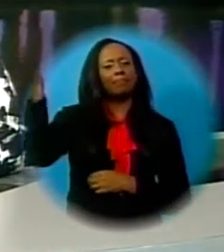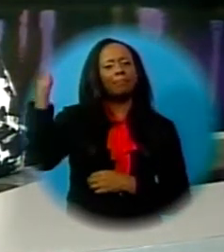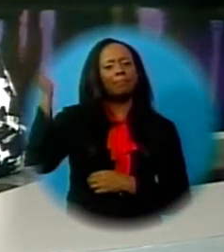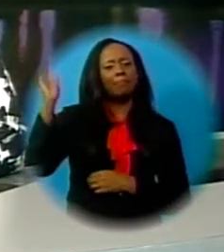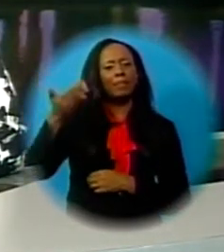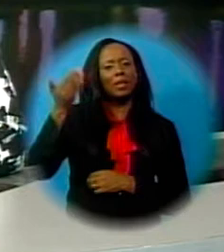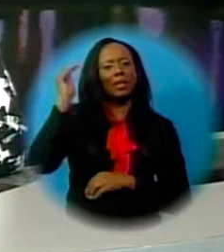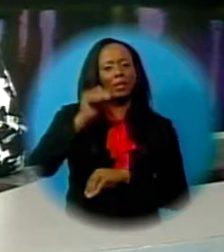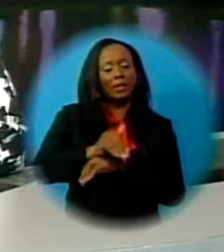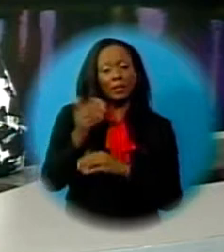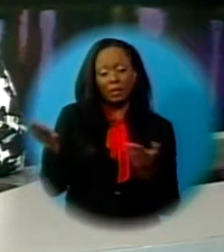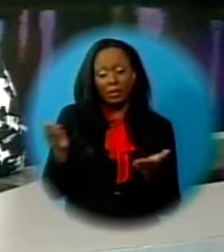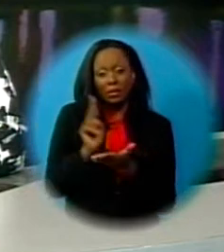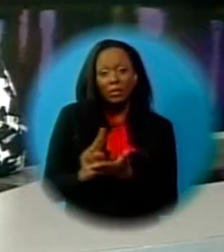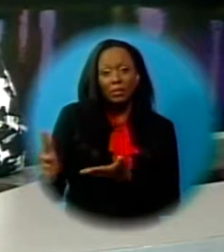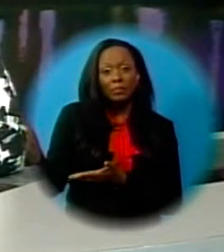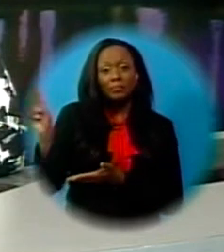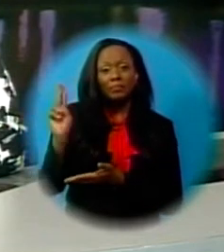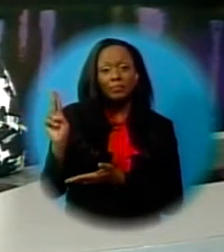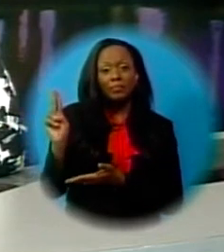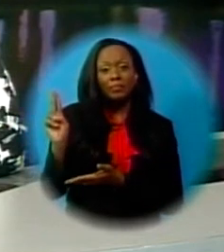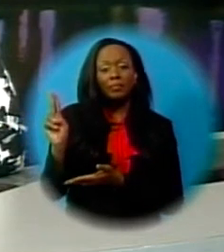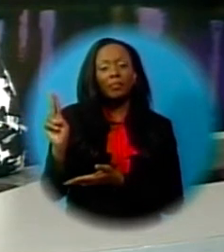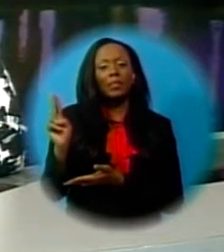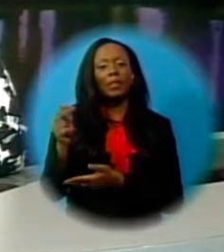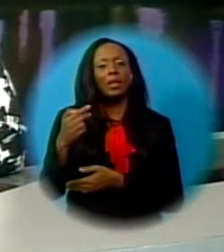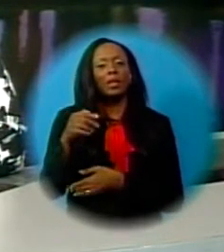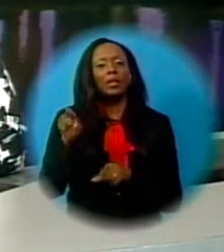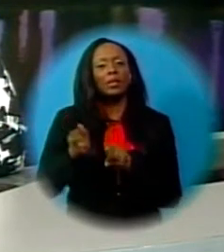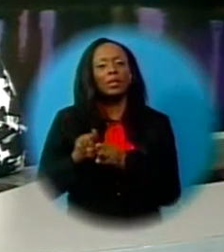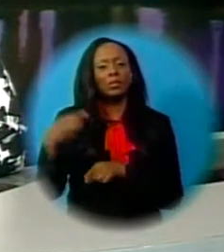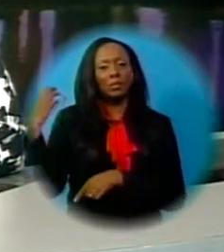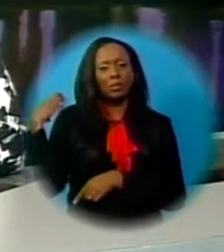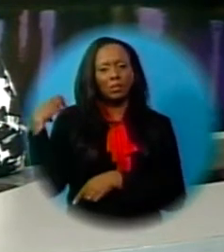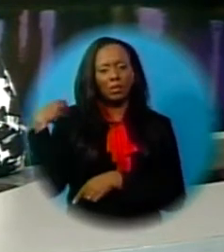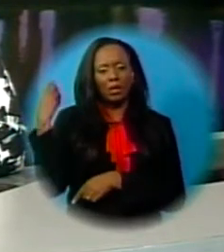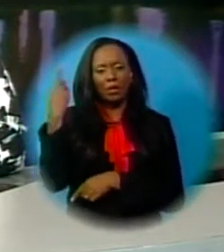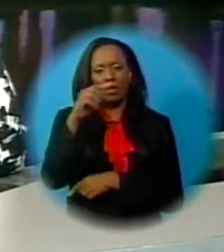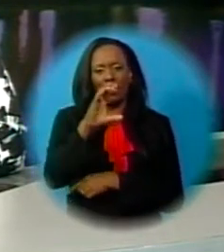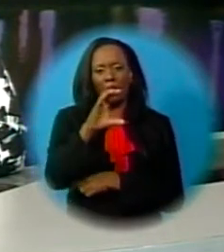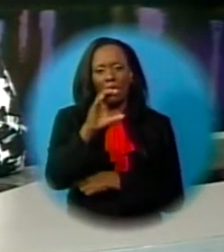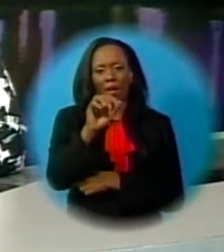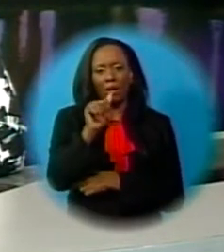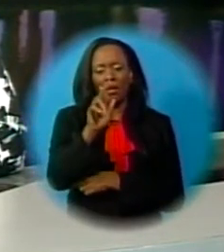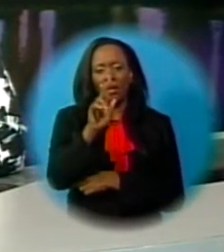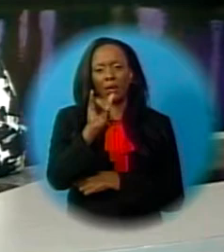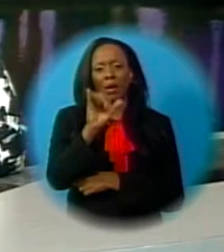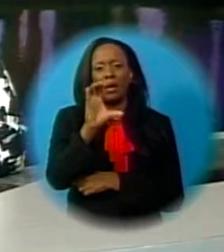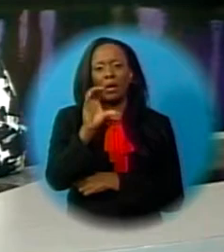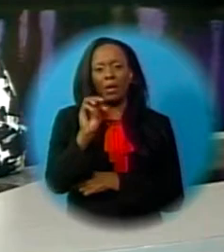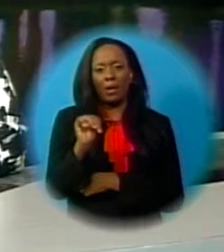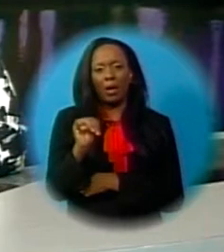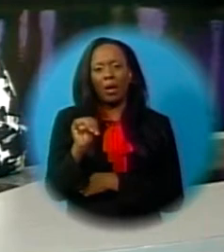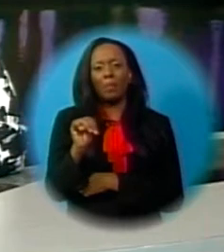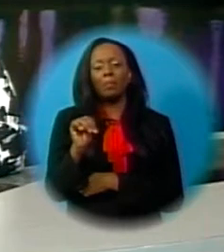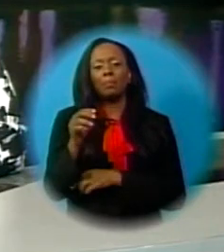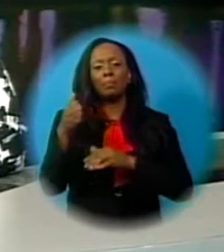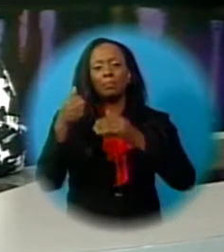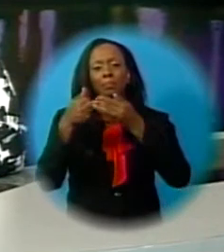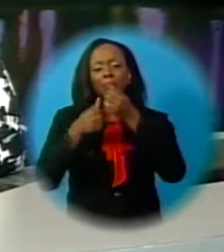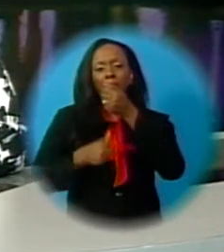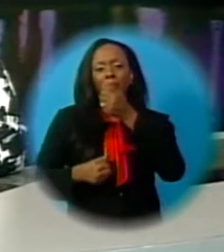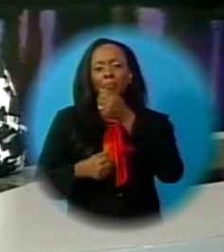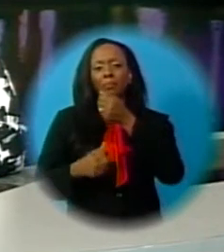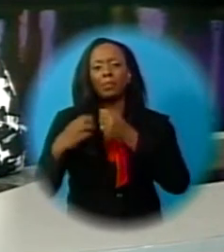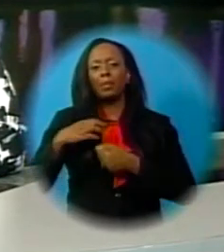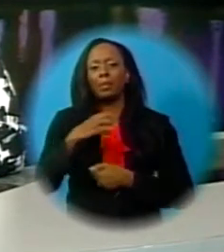Worrell Memorial Lecture last night at the University of the West Indies Cave Hill campus. Dr. Mitchell, who is the chairman of the CARICOM subcommittee